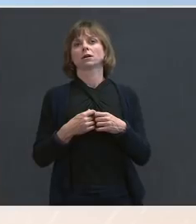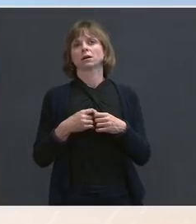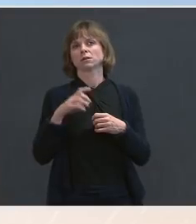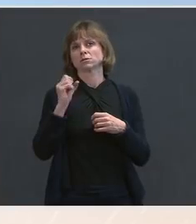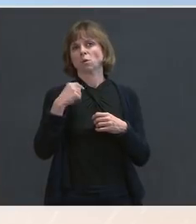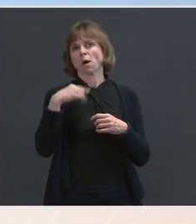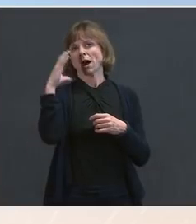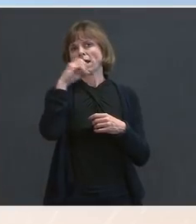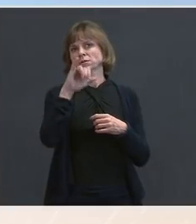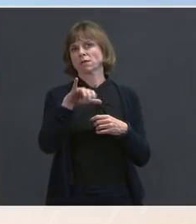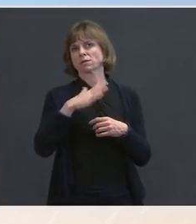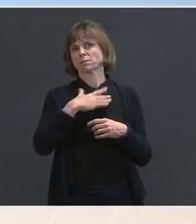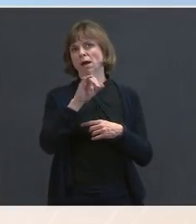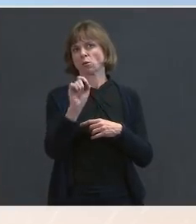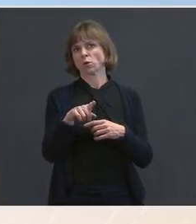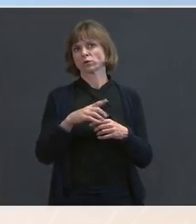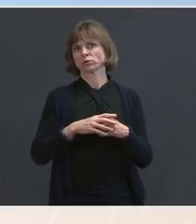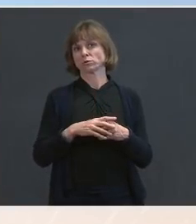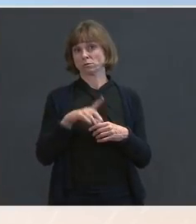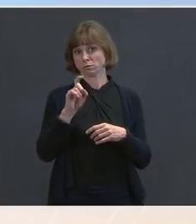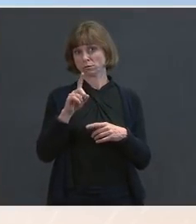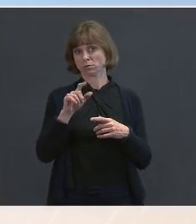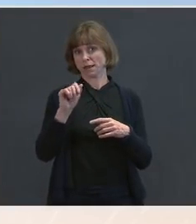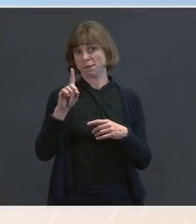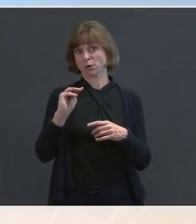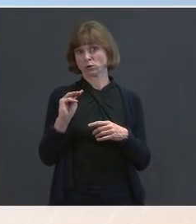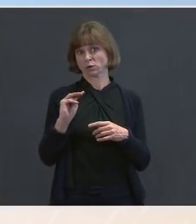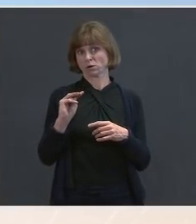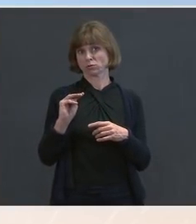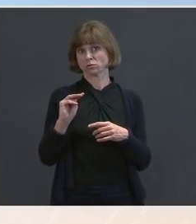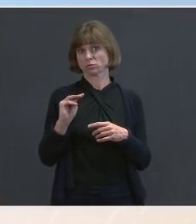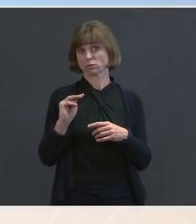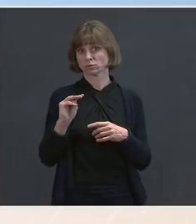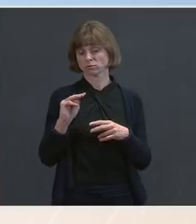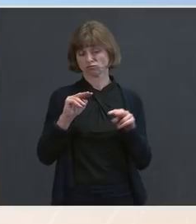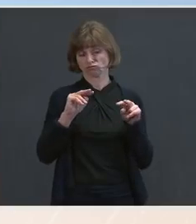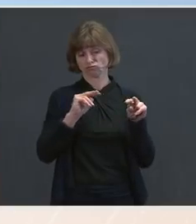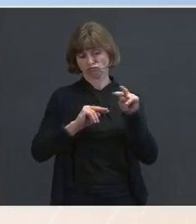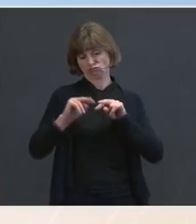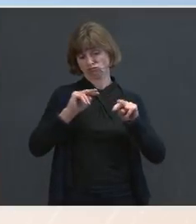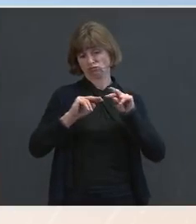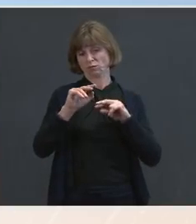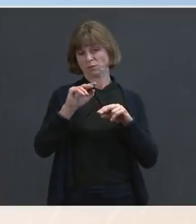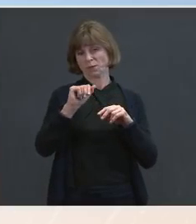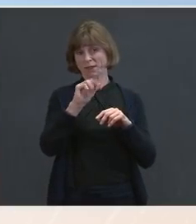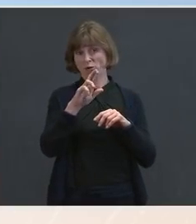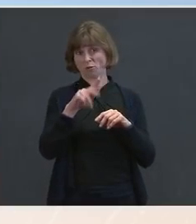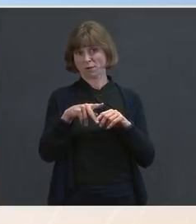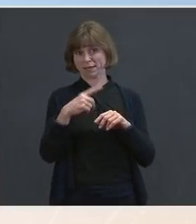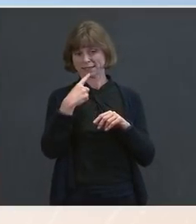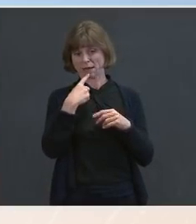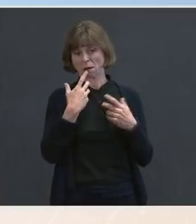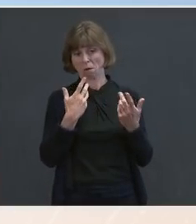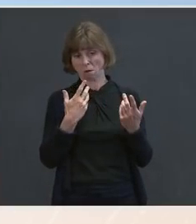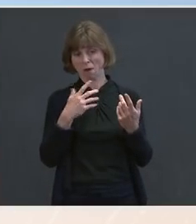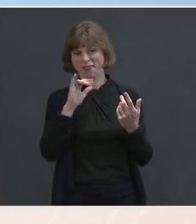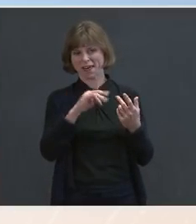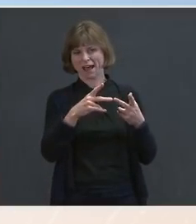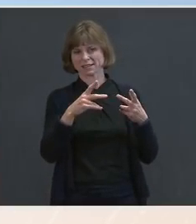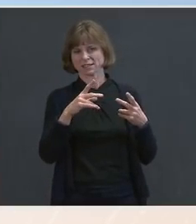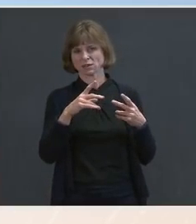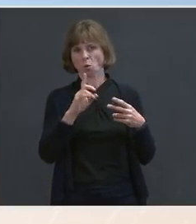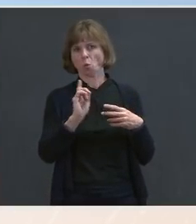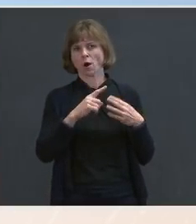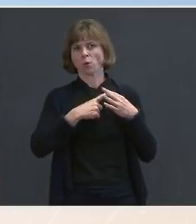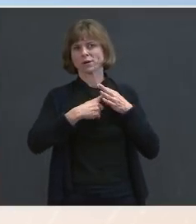that's my question is, does the administration look at the American Rescue Plan and say, this is our springboard to doing even more